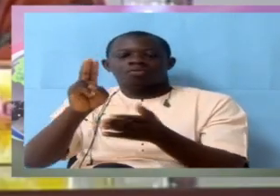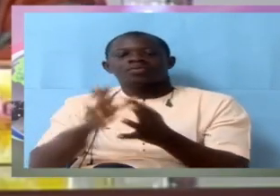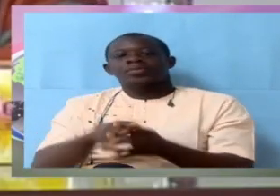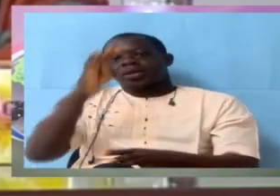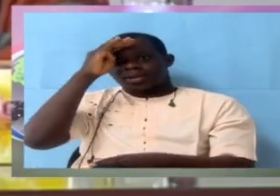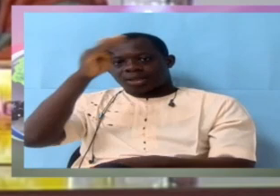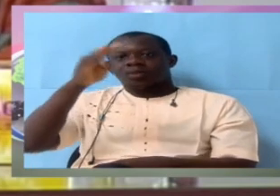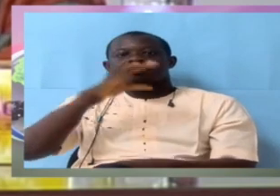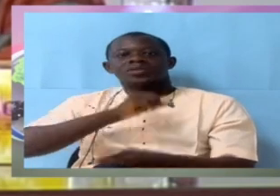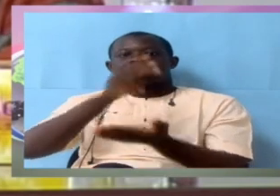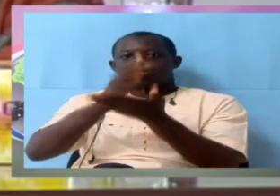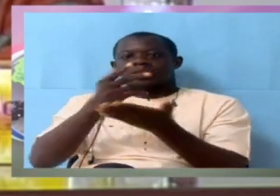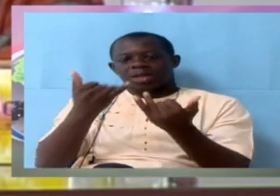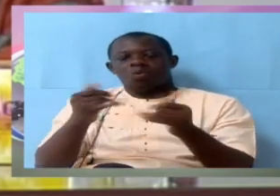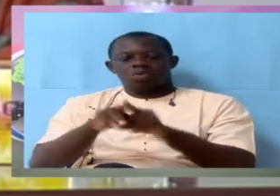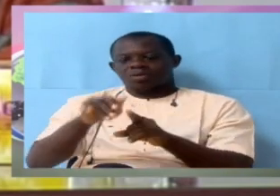back a little bit.